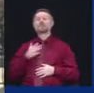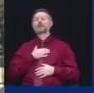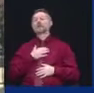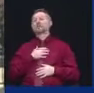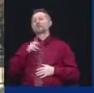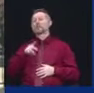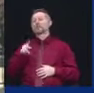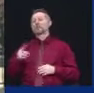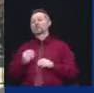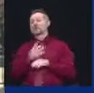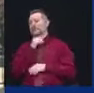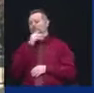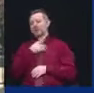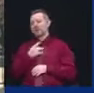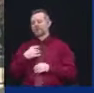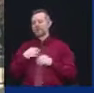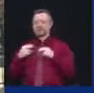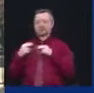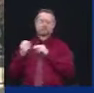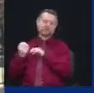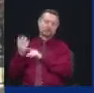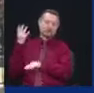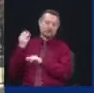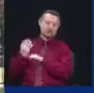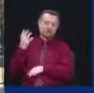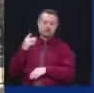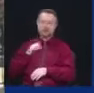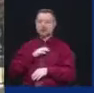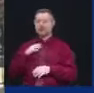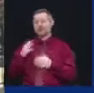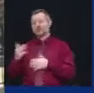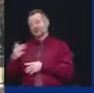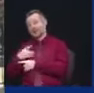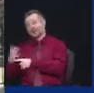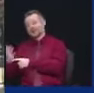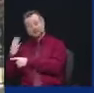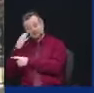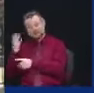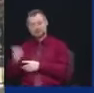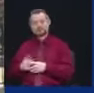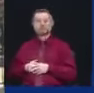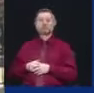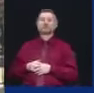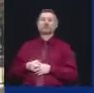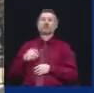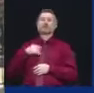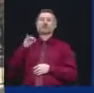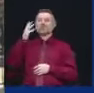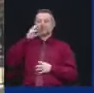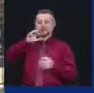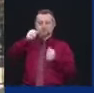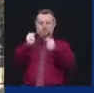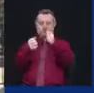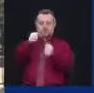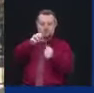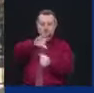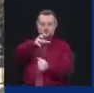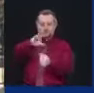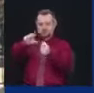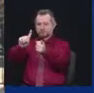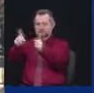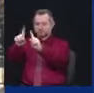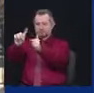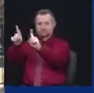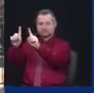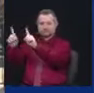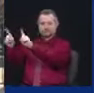graphic. I think maybe Commissioner Ball likes it. It's a valve and a number of gauges